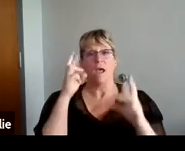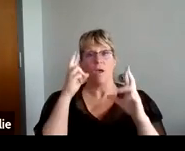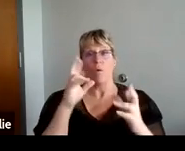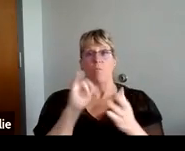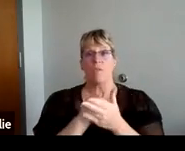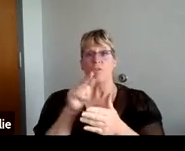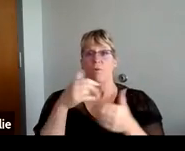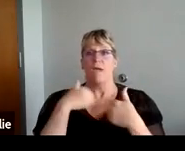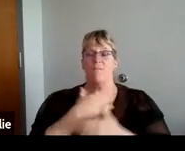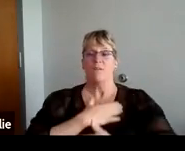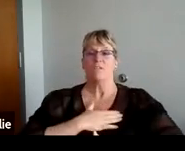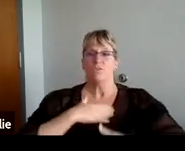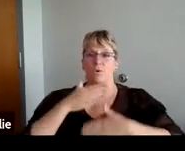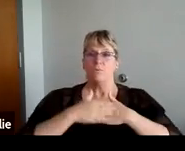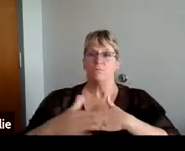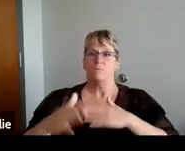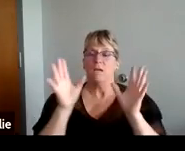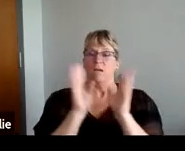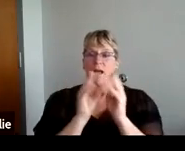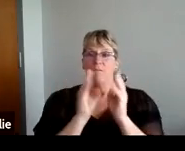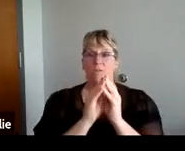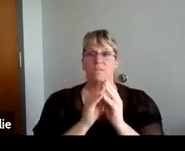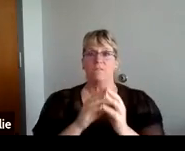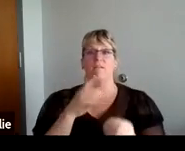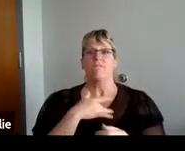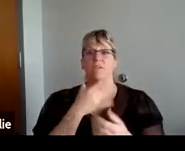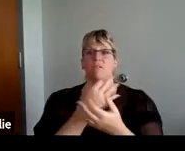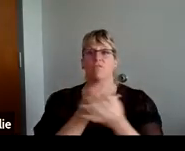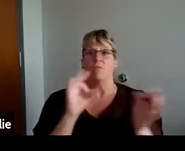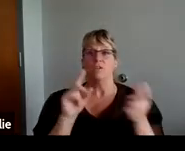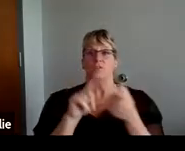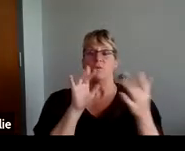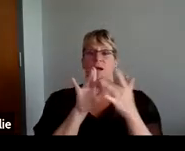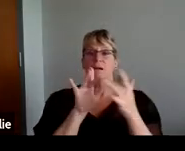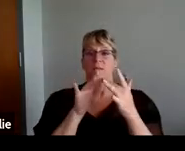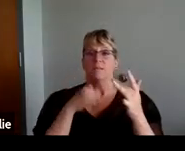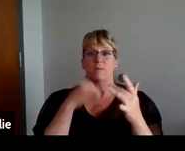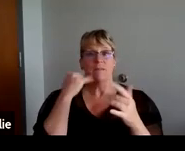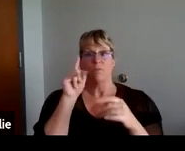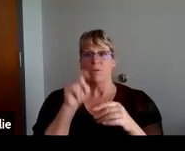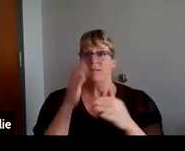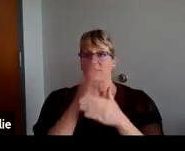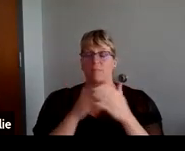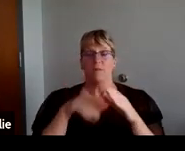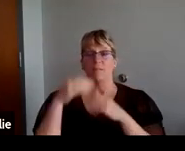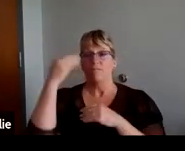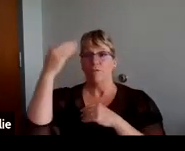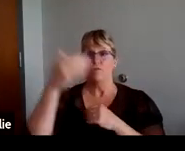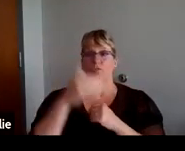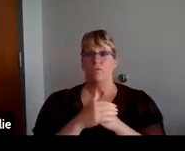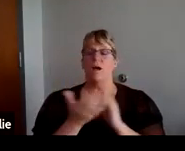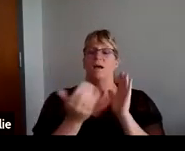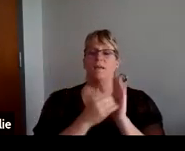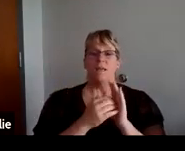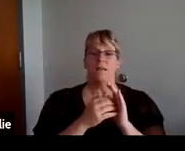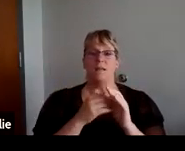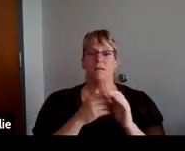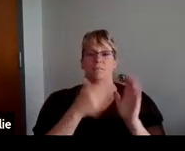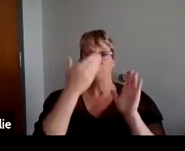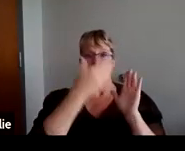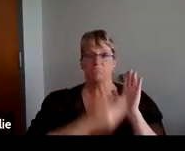you have an enjoyable rest of the conference. Feel free to be in touch with me if you need something in the future. And again, here are a couple